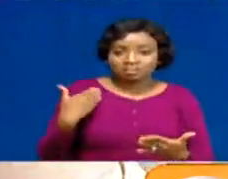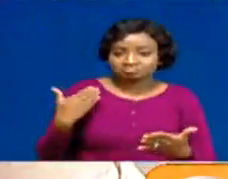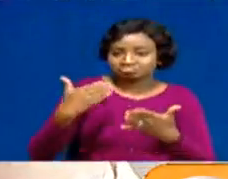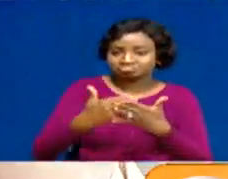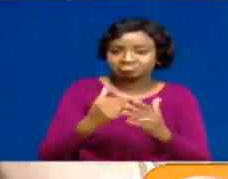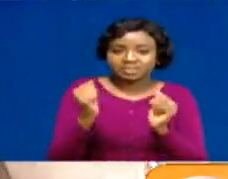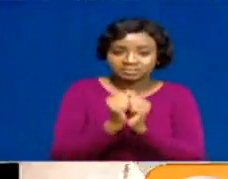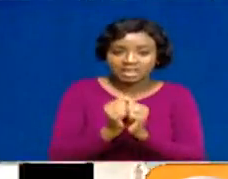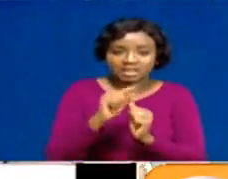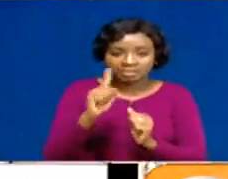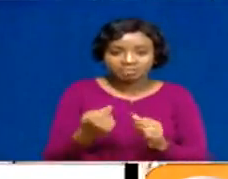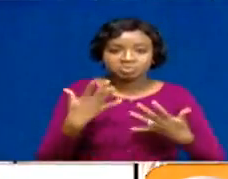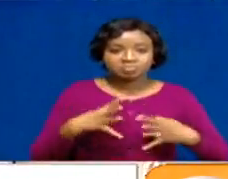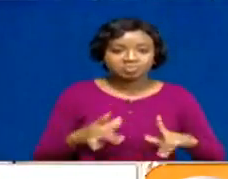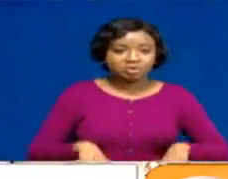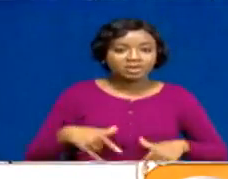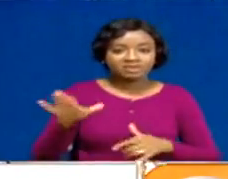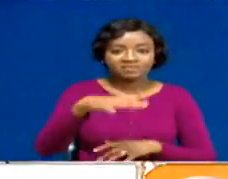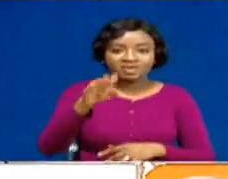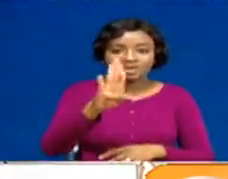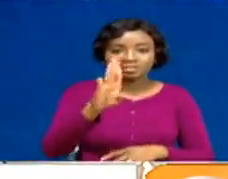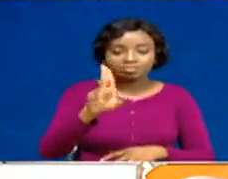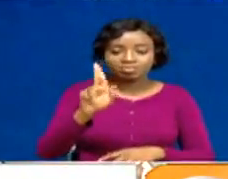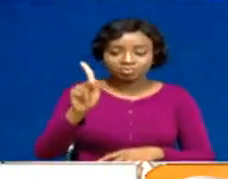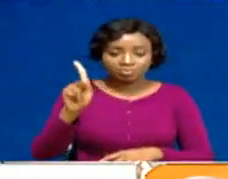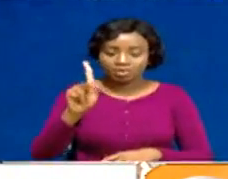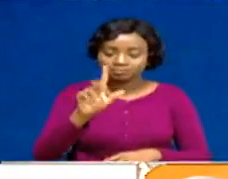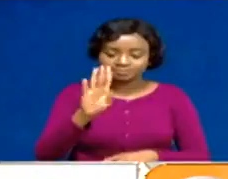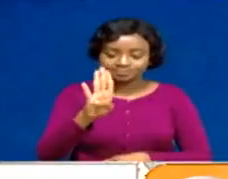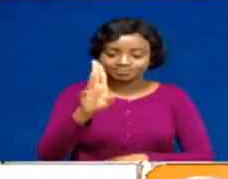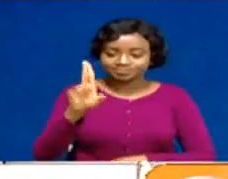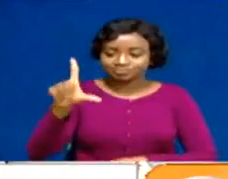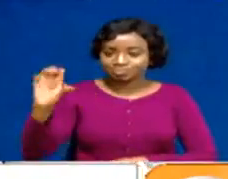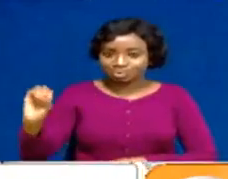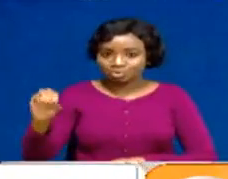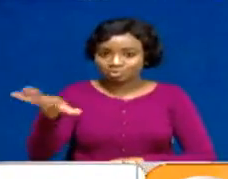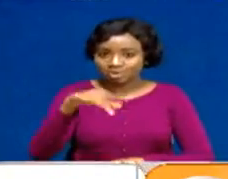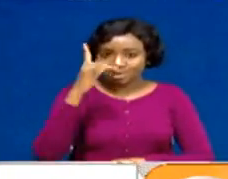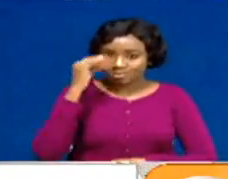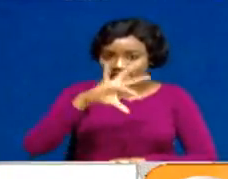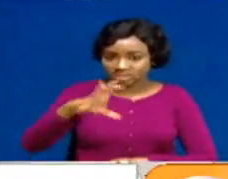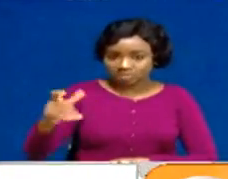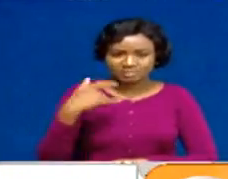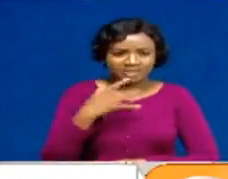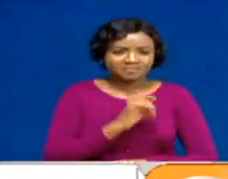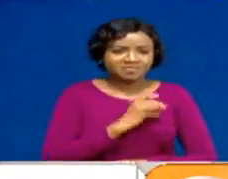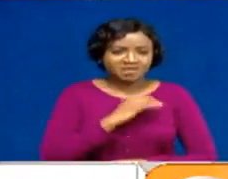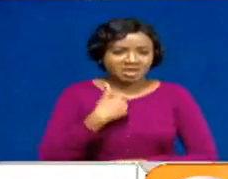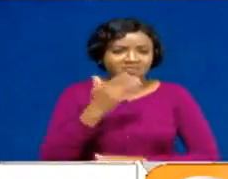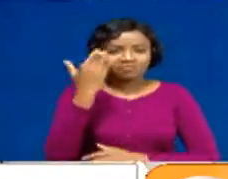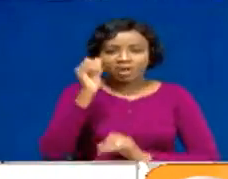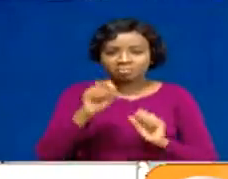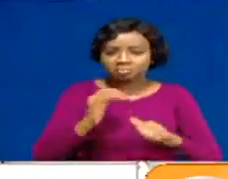Over 10,000 residents of Kwabulo Estate in Nyali, Mombasa County, are living in fear of eviction